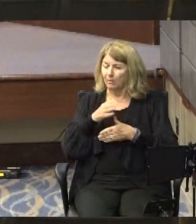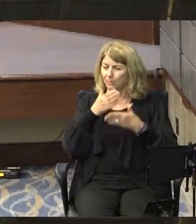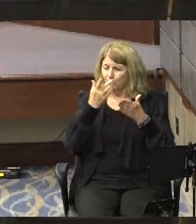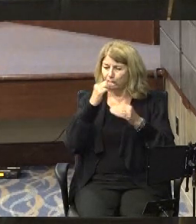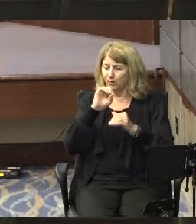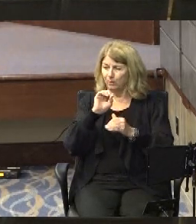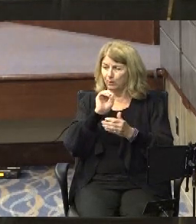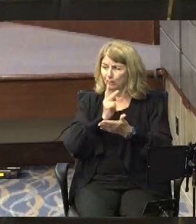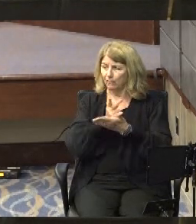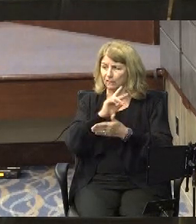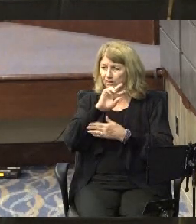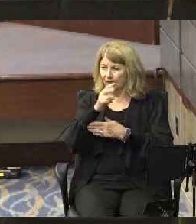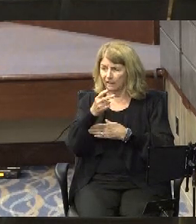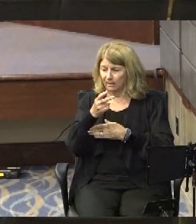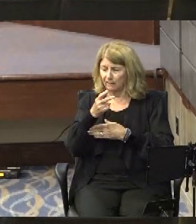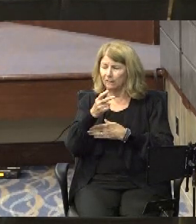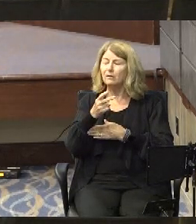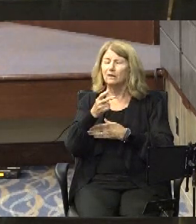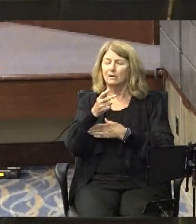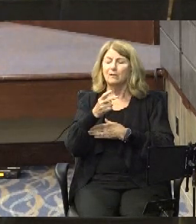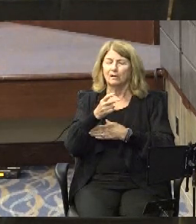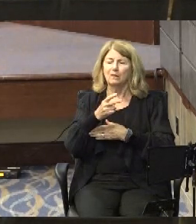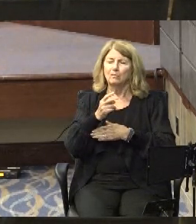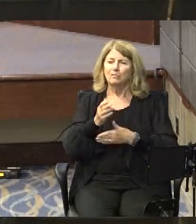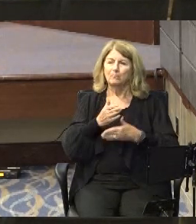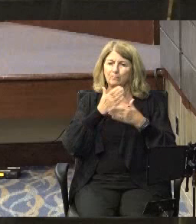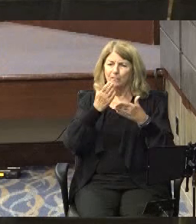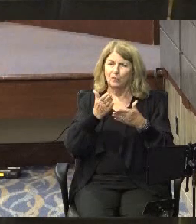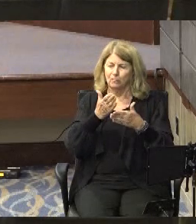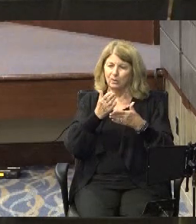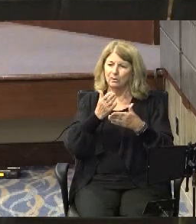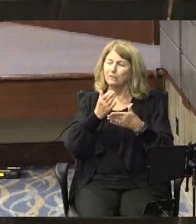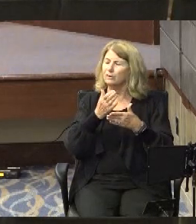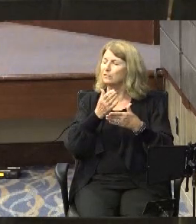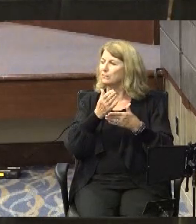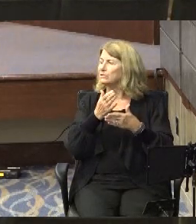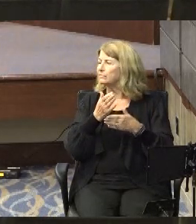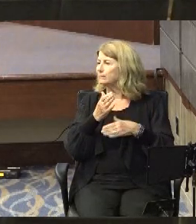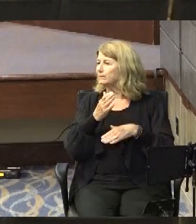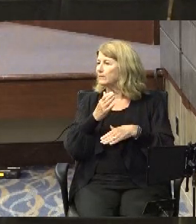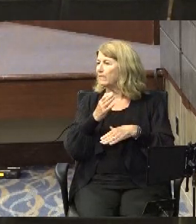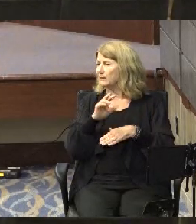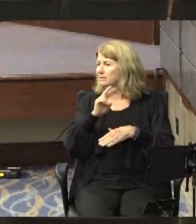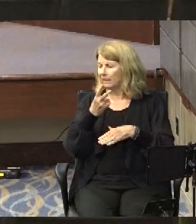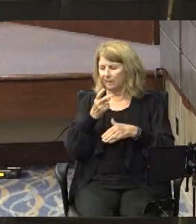Second. Second. Any discussion? Not.